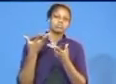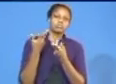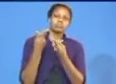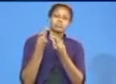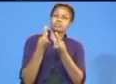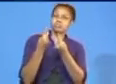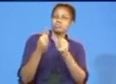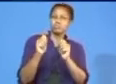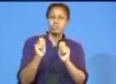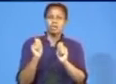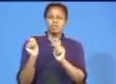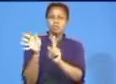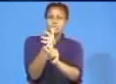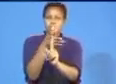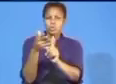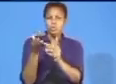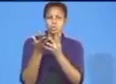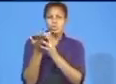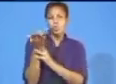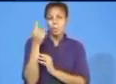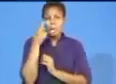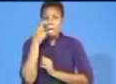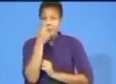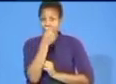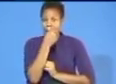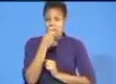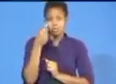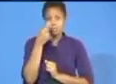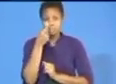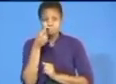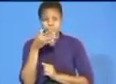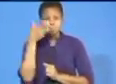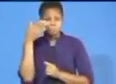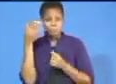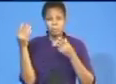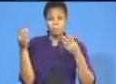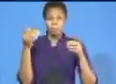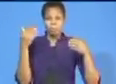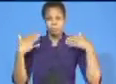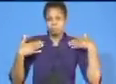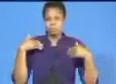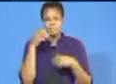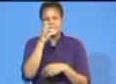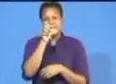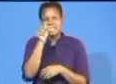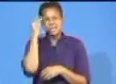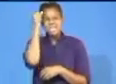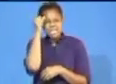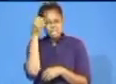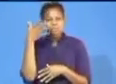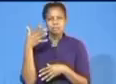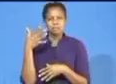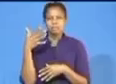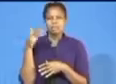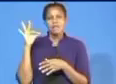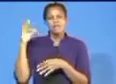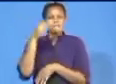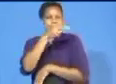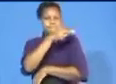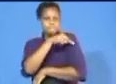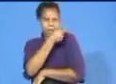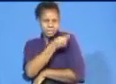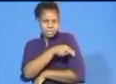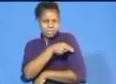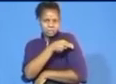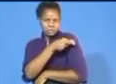at arriving at a brand new you. The pharmaceutical industry, the beauty industry,